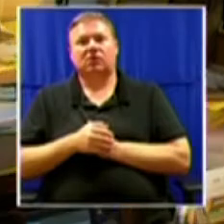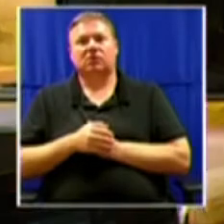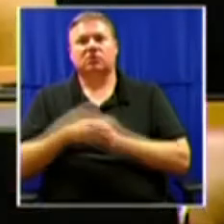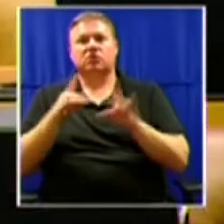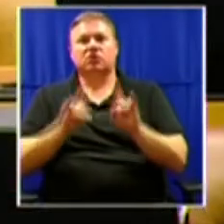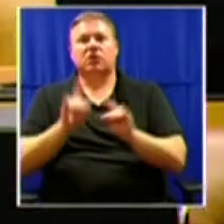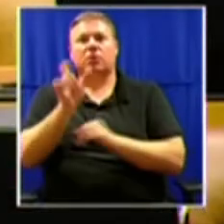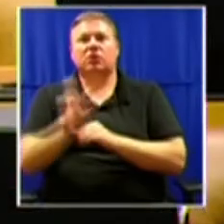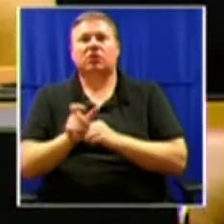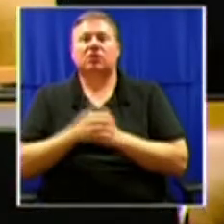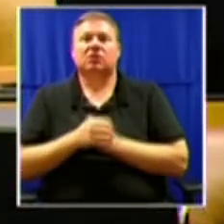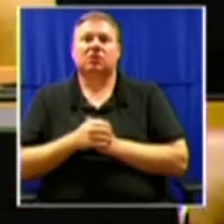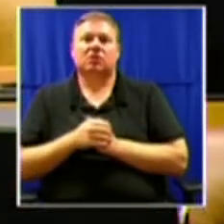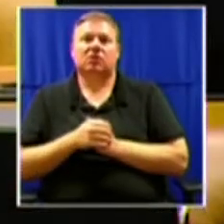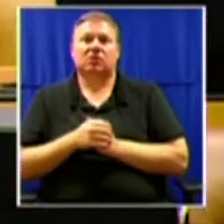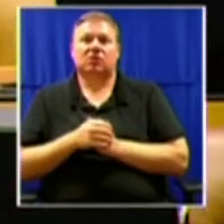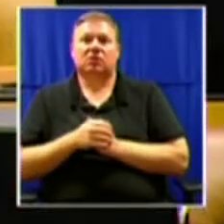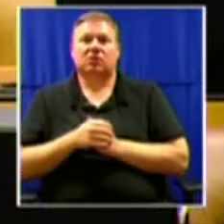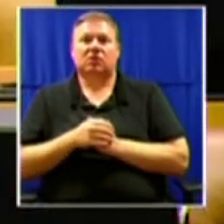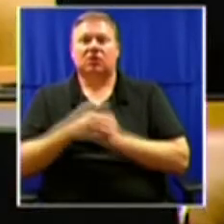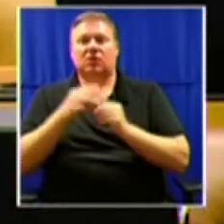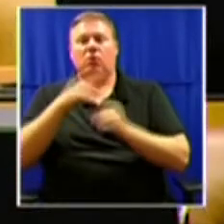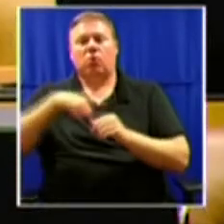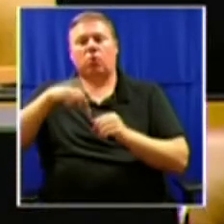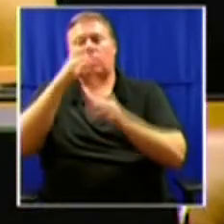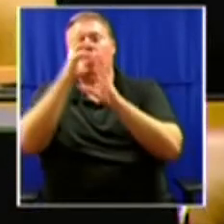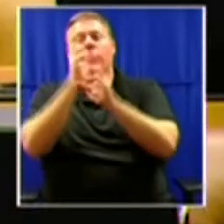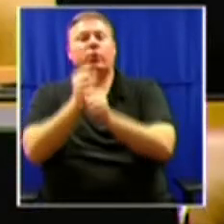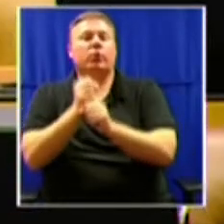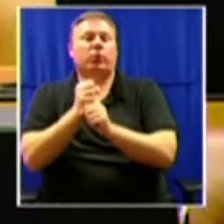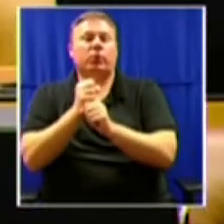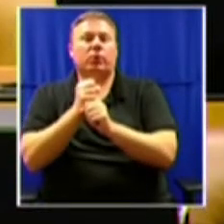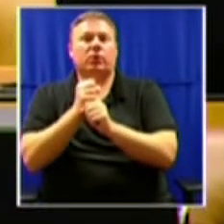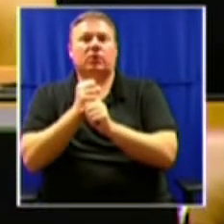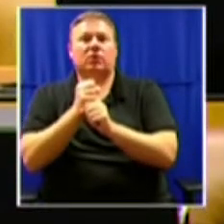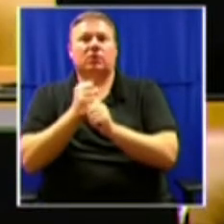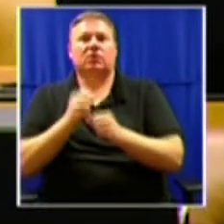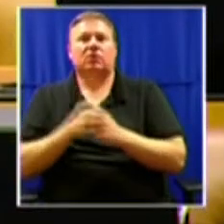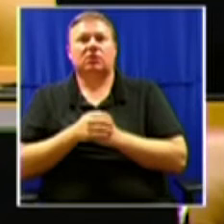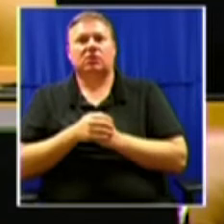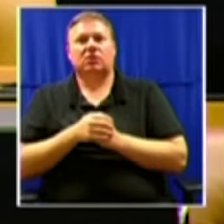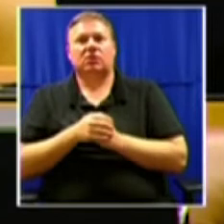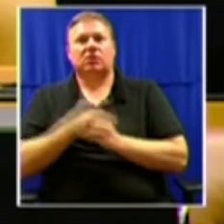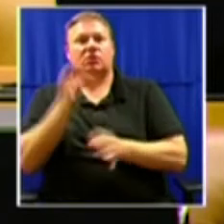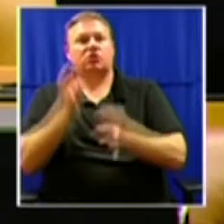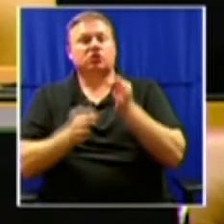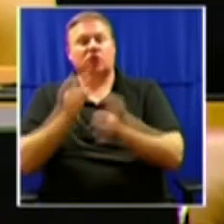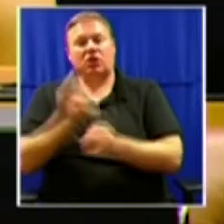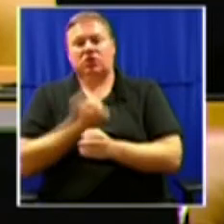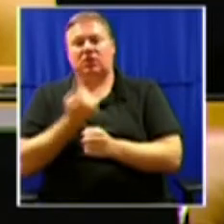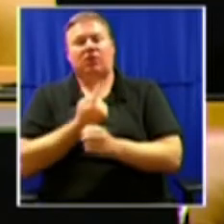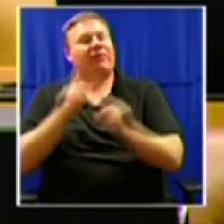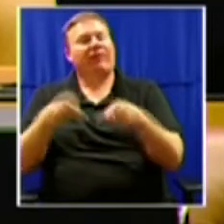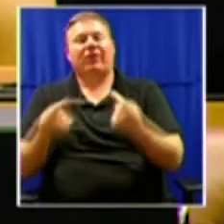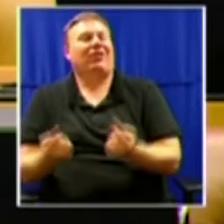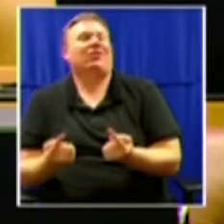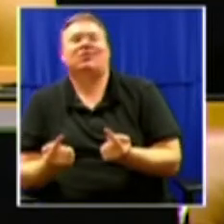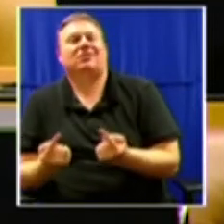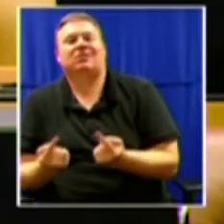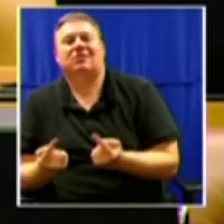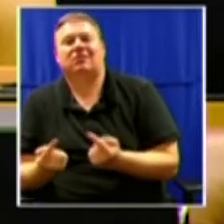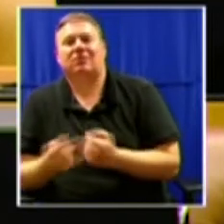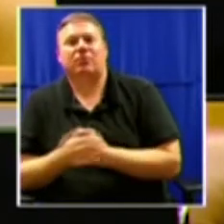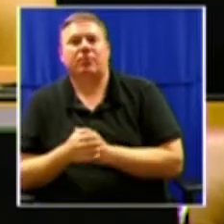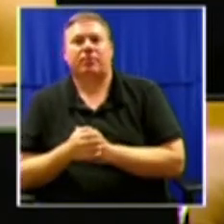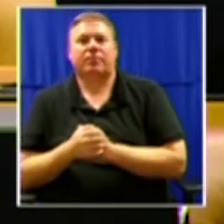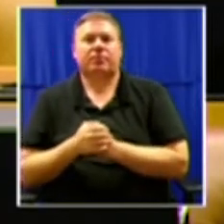Chairperson, it will be presumptuous for us to say we'll stand here and judge ourselves. So I think it